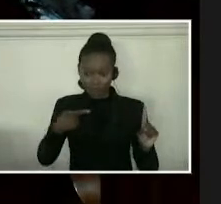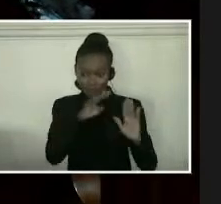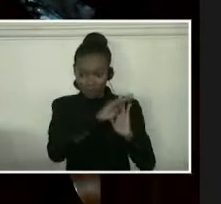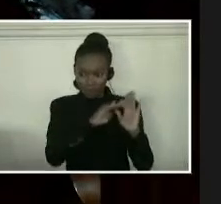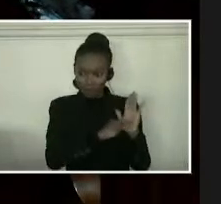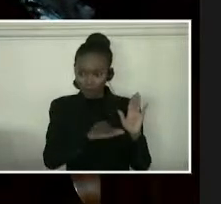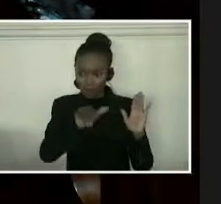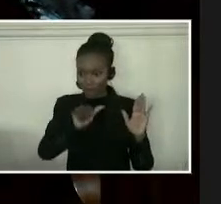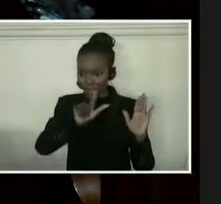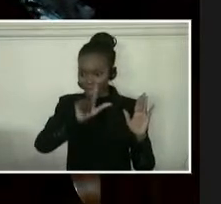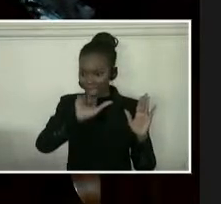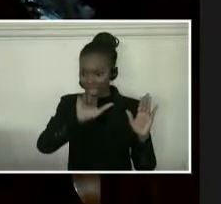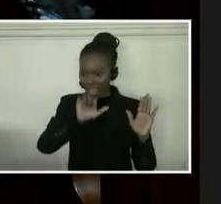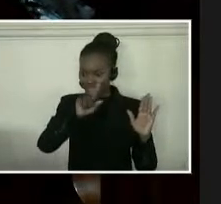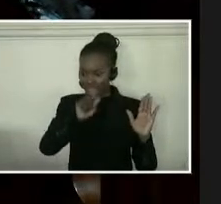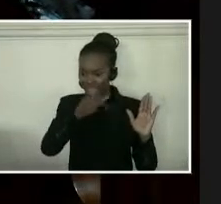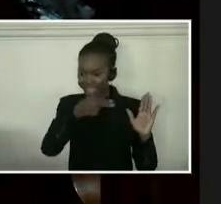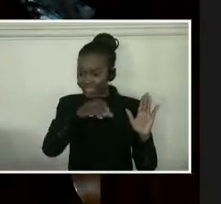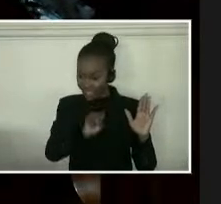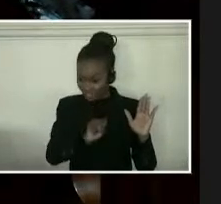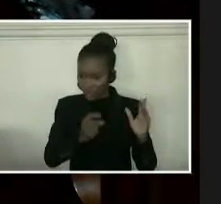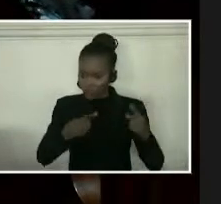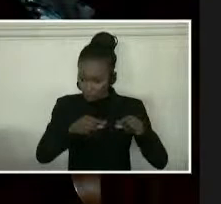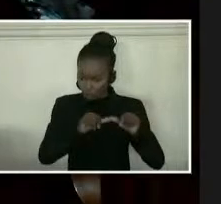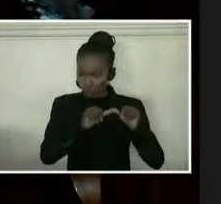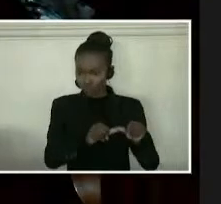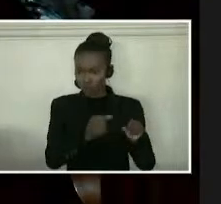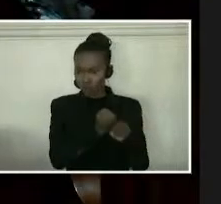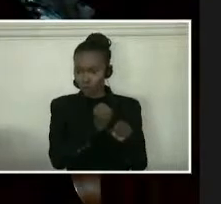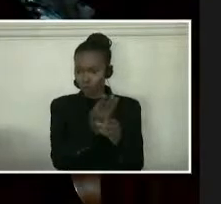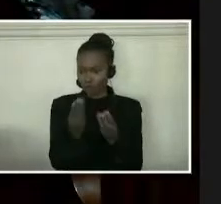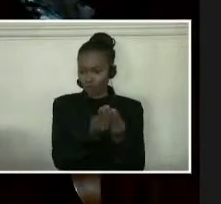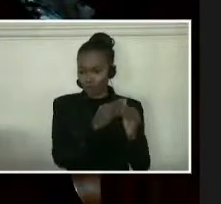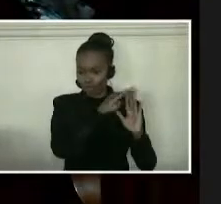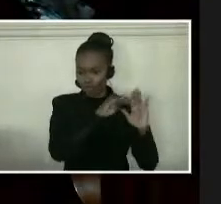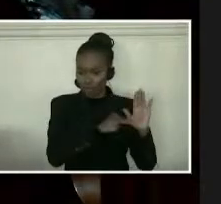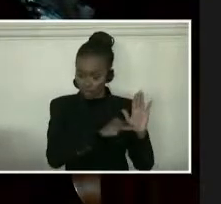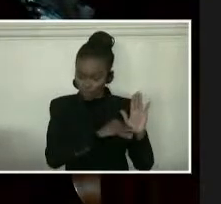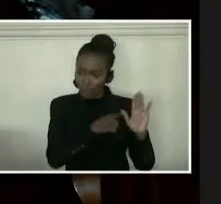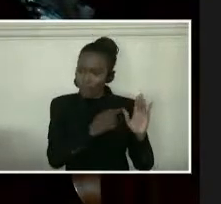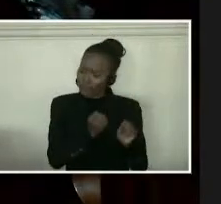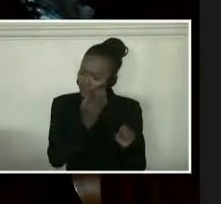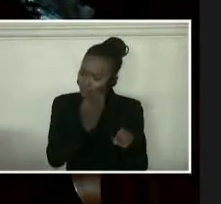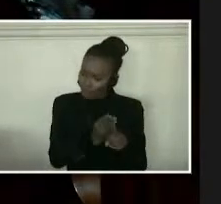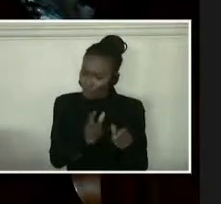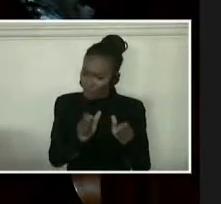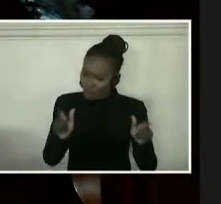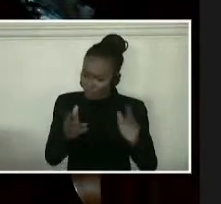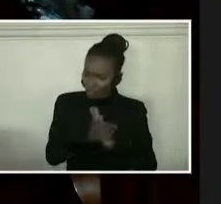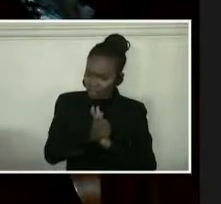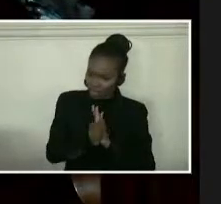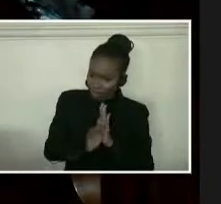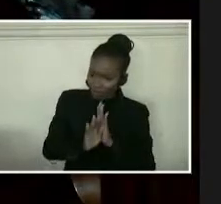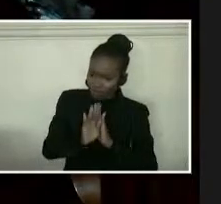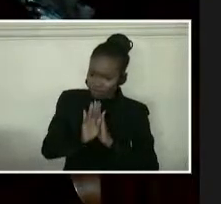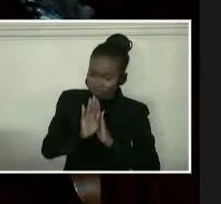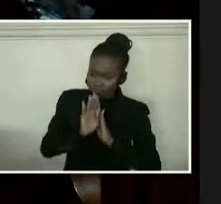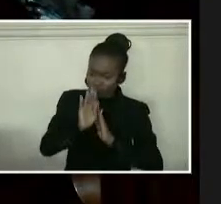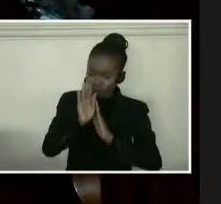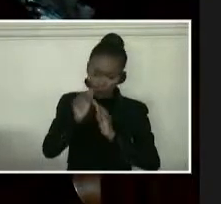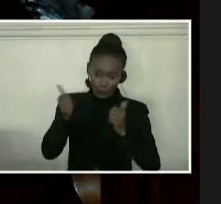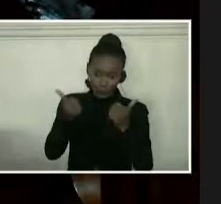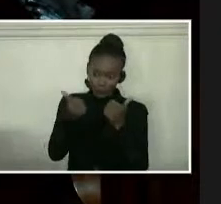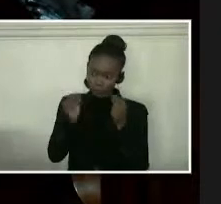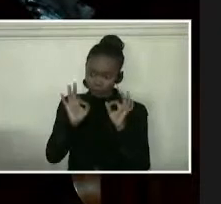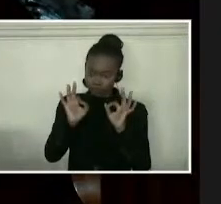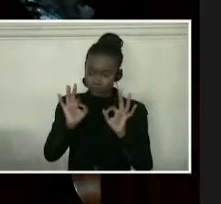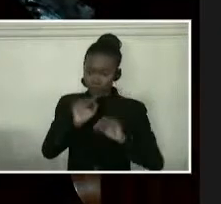will continue working with the elite program so that we make sure with our athletes ayah excellent galba